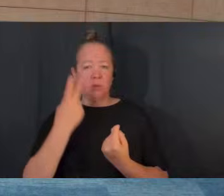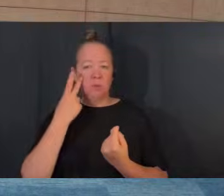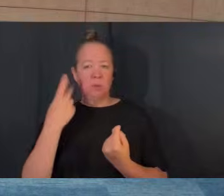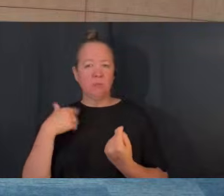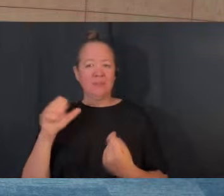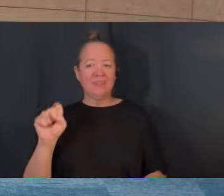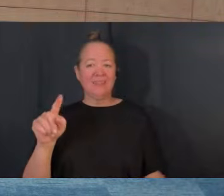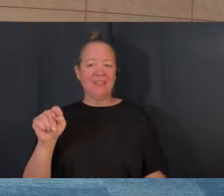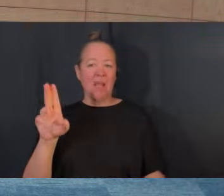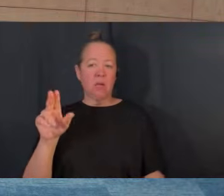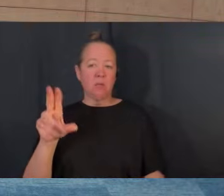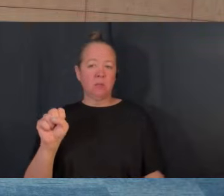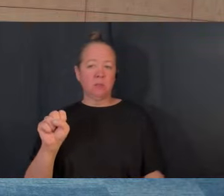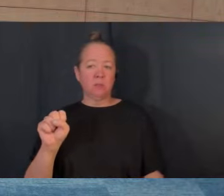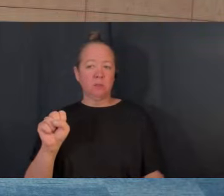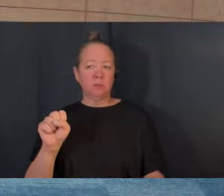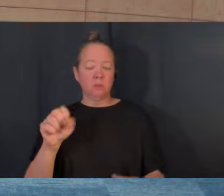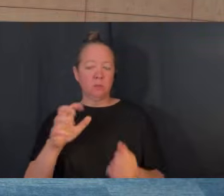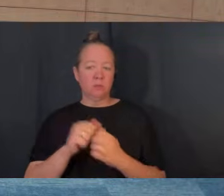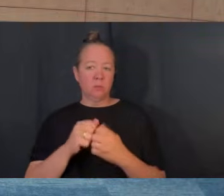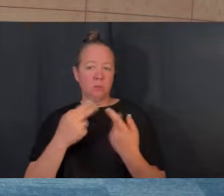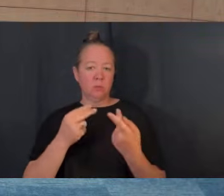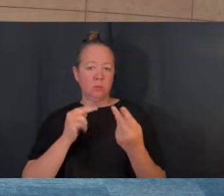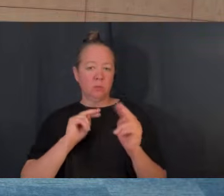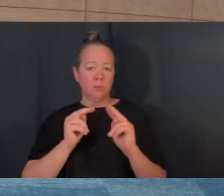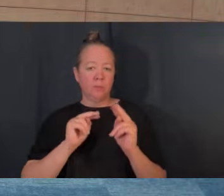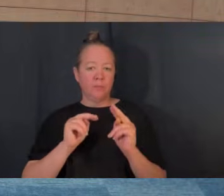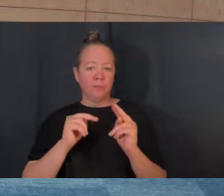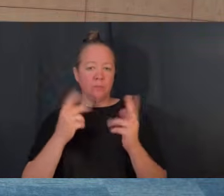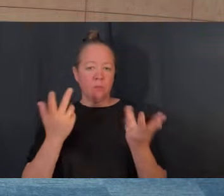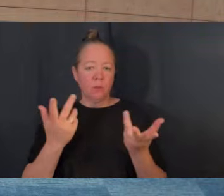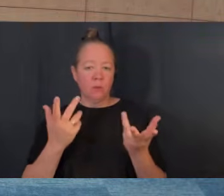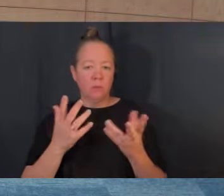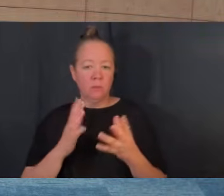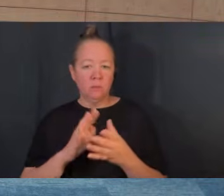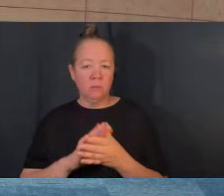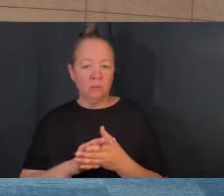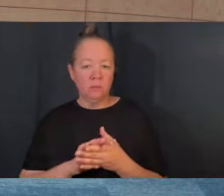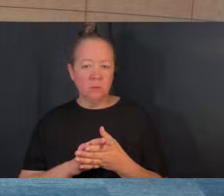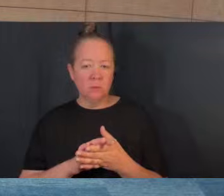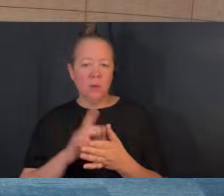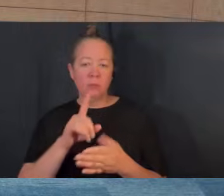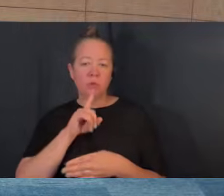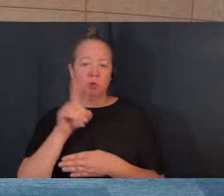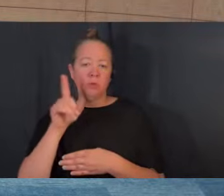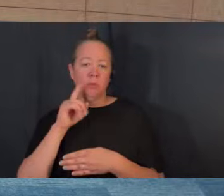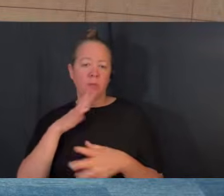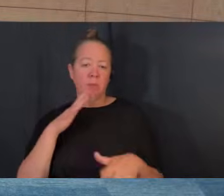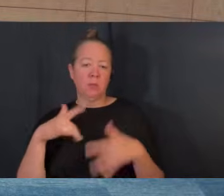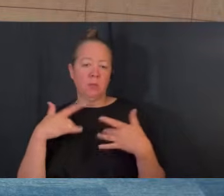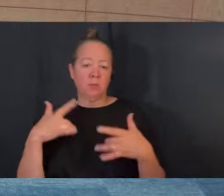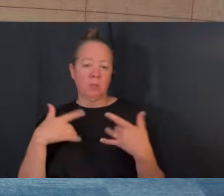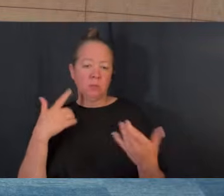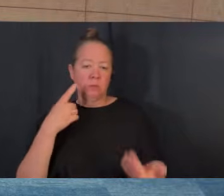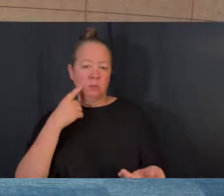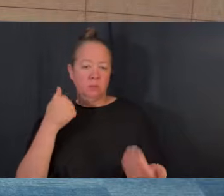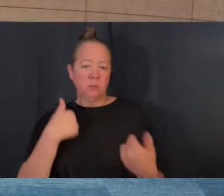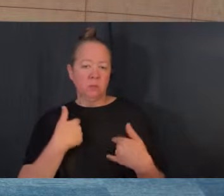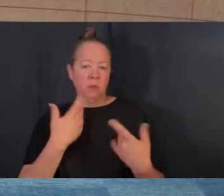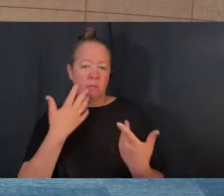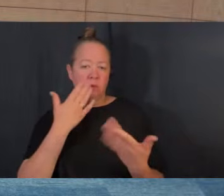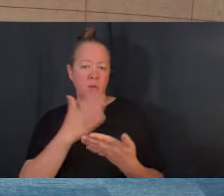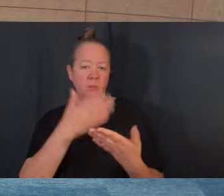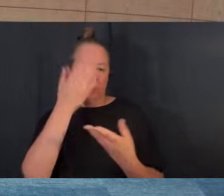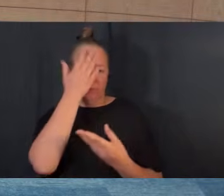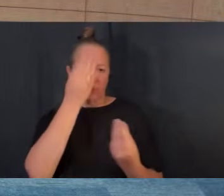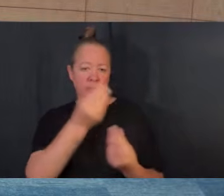would be as thrilled as I am to have some progress to report by the September work session, but we will put it out to them and try to have